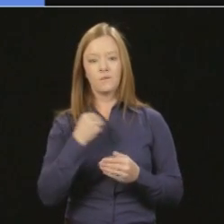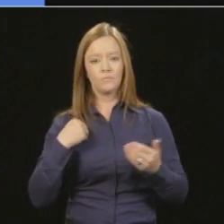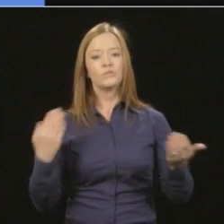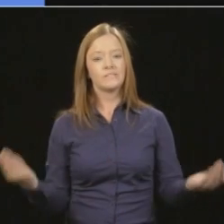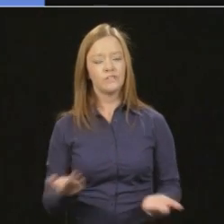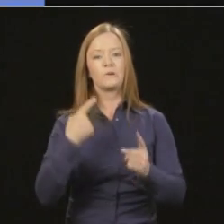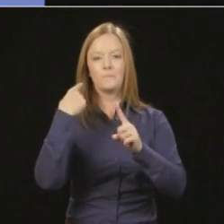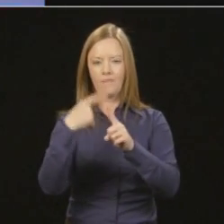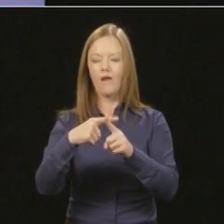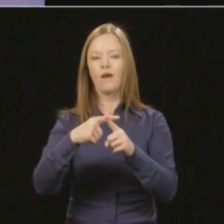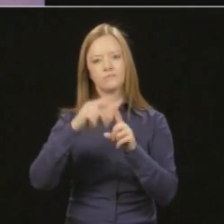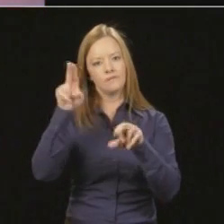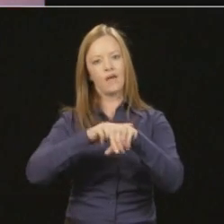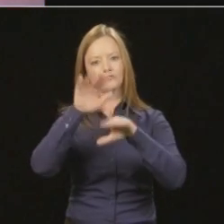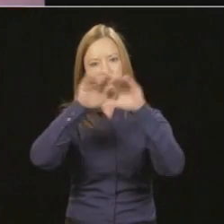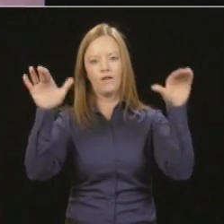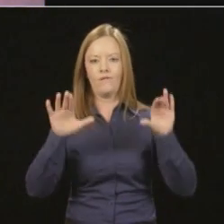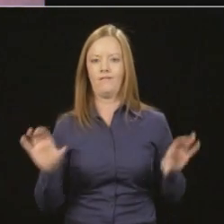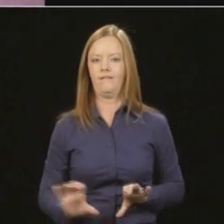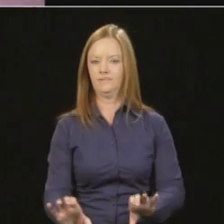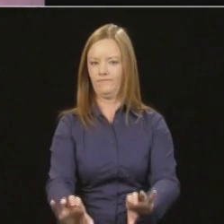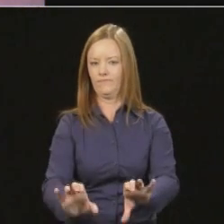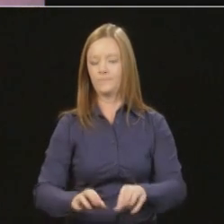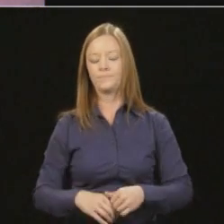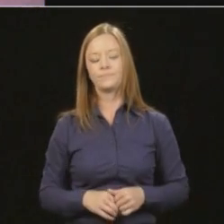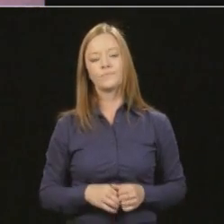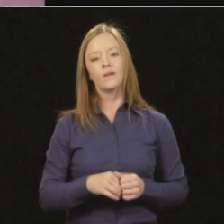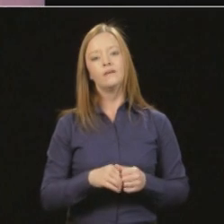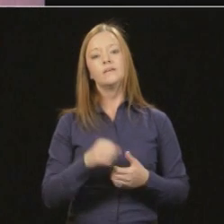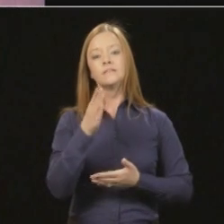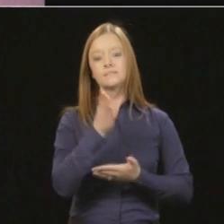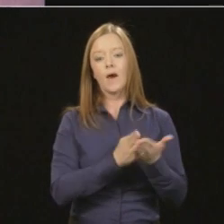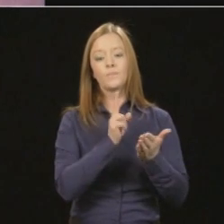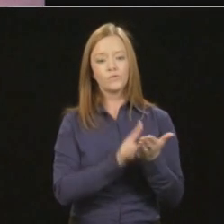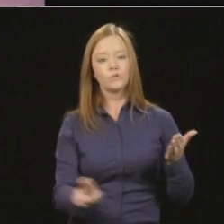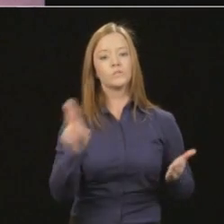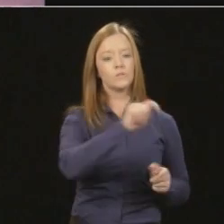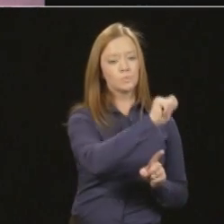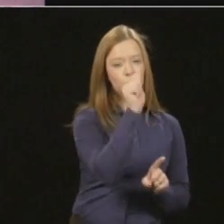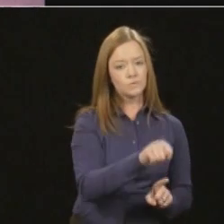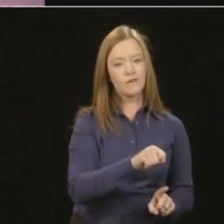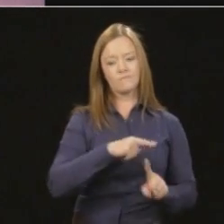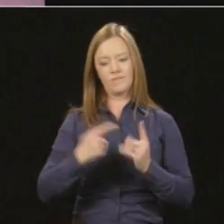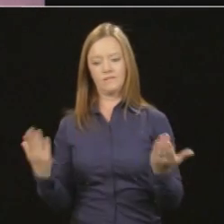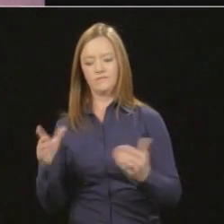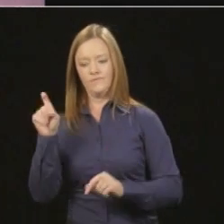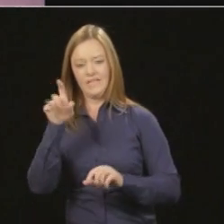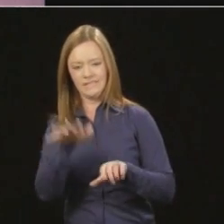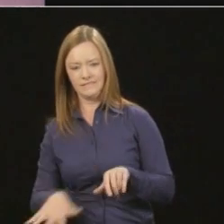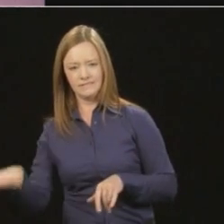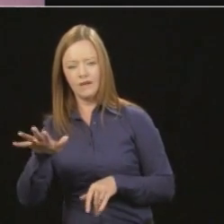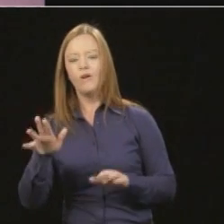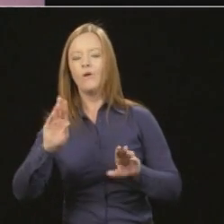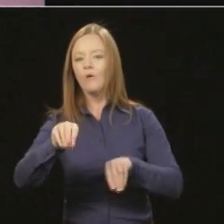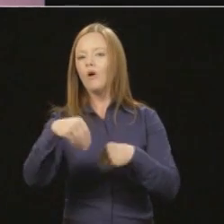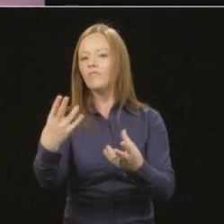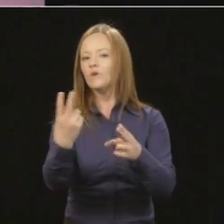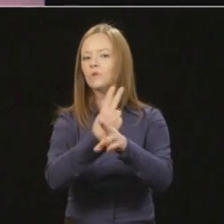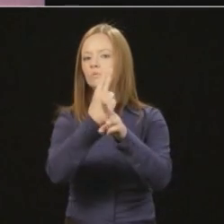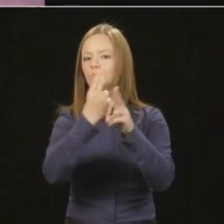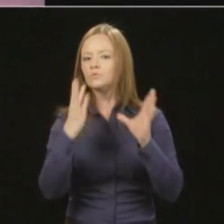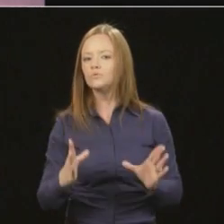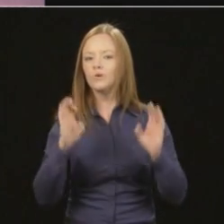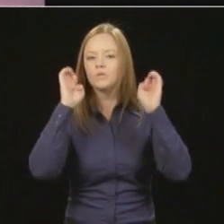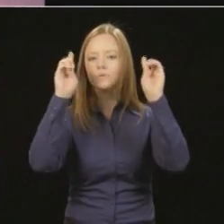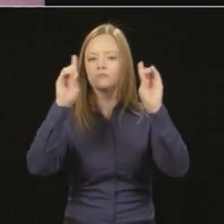organization. Some of the universities in Tucson and in the Valley offer consumer education classes for hard of hearing people and